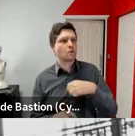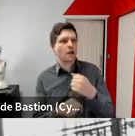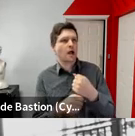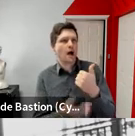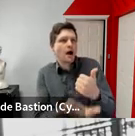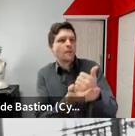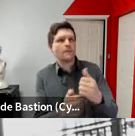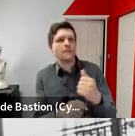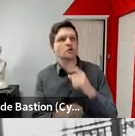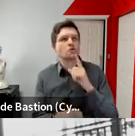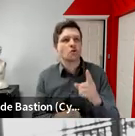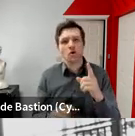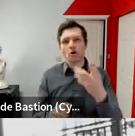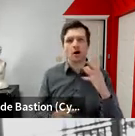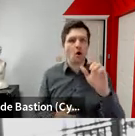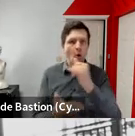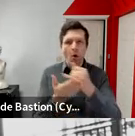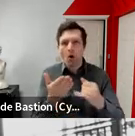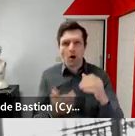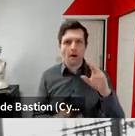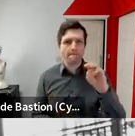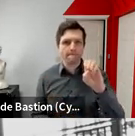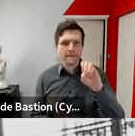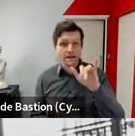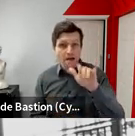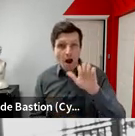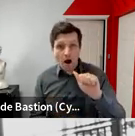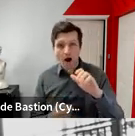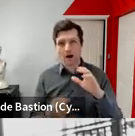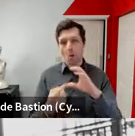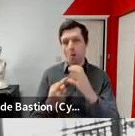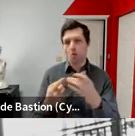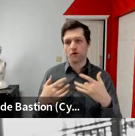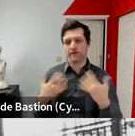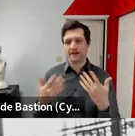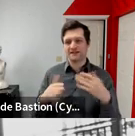Thank you so much, Dylan, for having me. I just want to make sure that